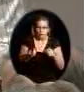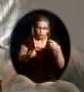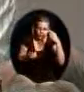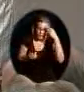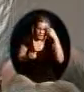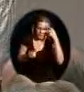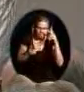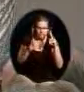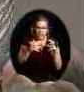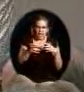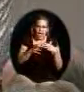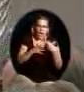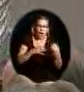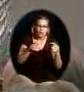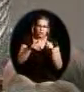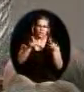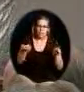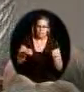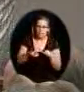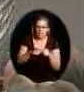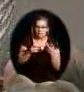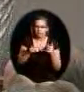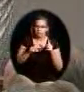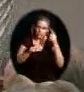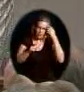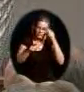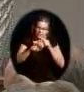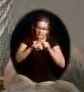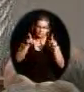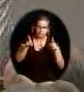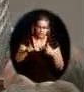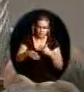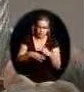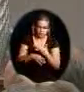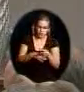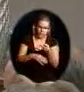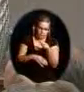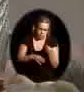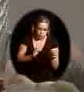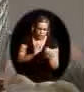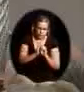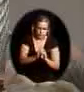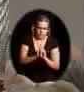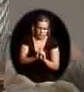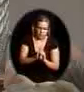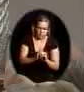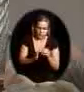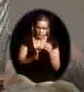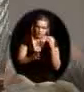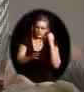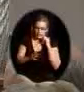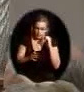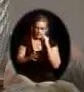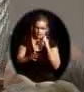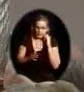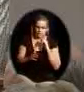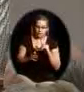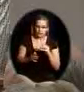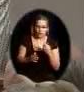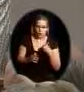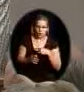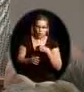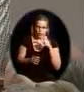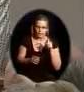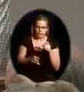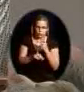box. And so in doing that, I will share a couple examples with you. Daily on site, we need to